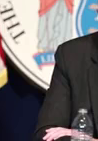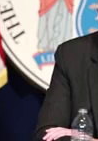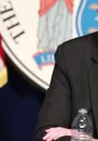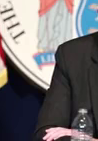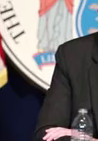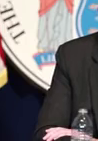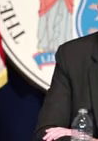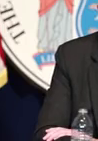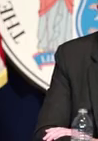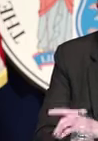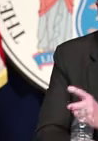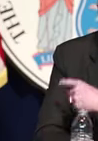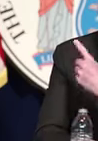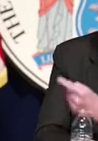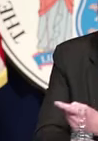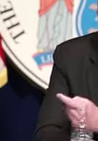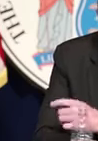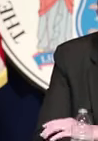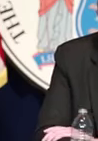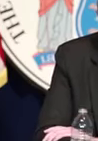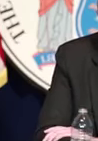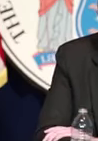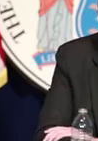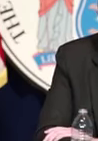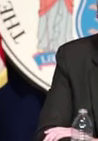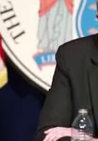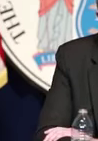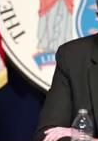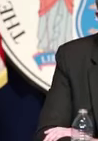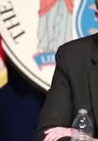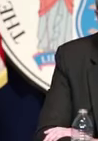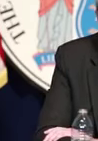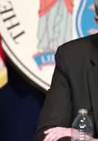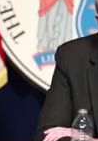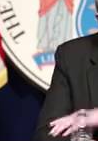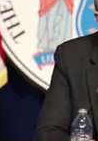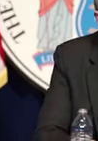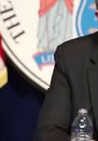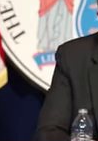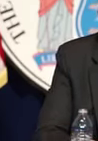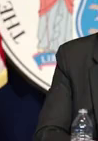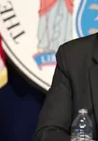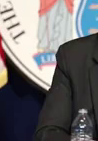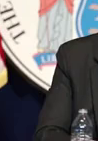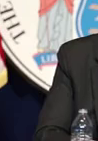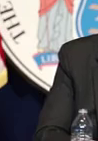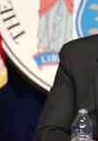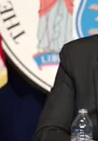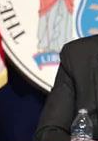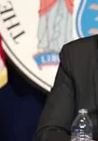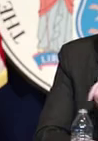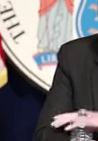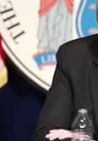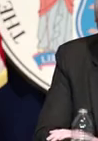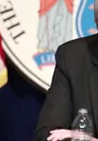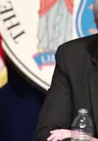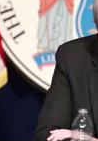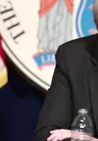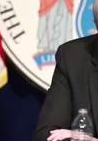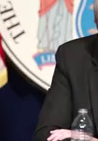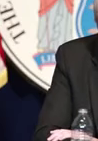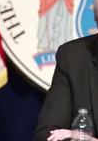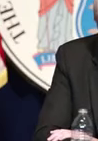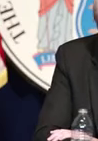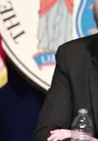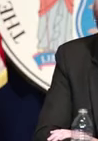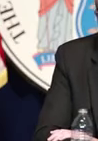non-payment after March 16 must be reconnected. I'm doing this, and I was asked about this at the end, may have been over the weekend.